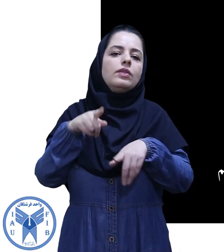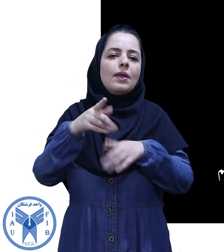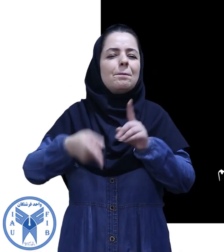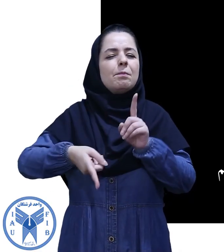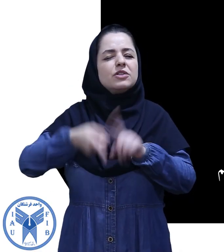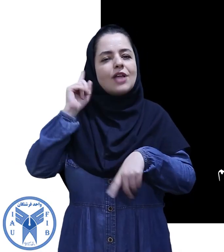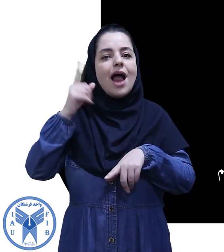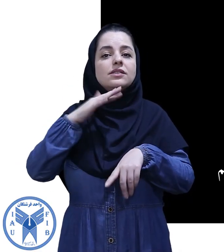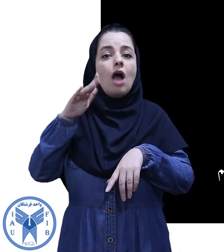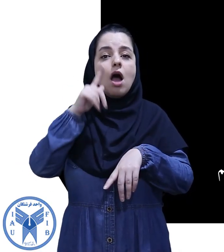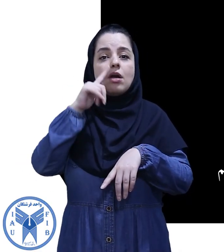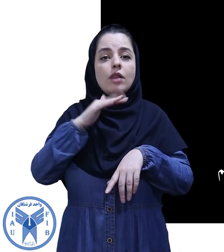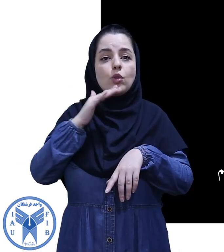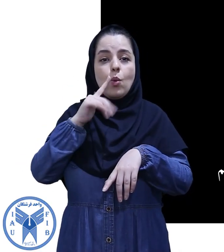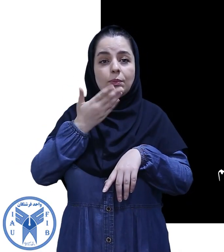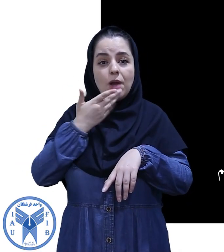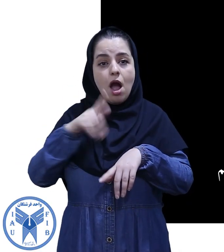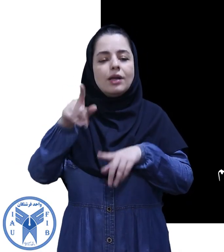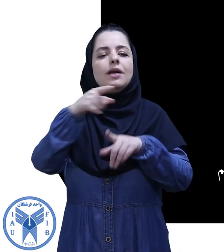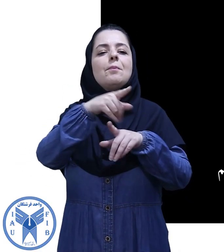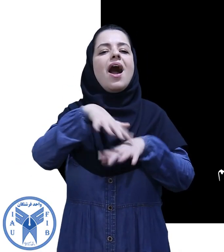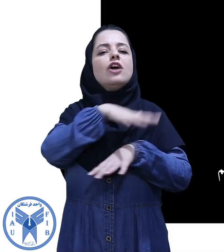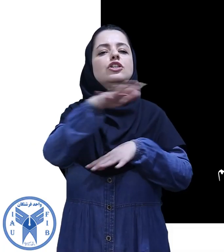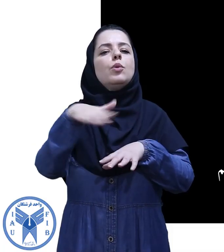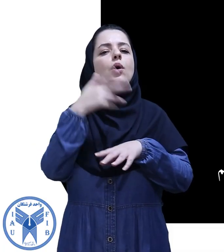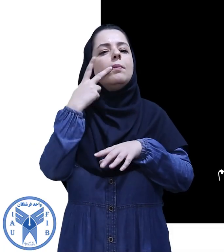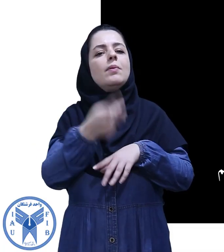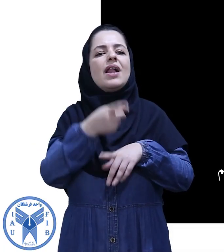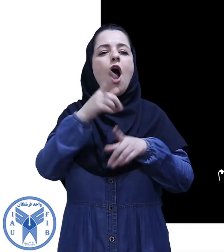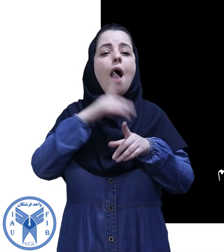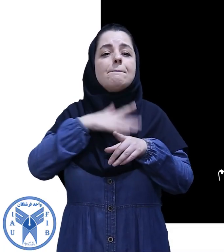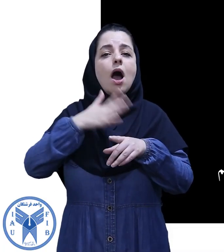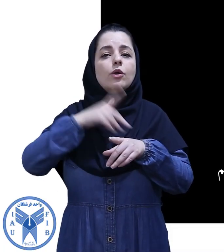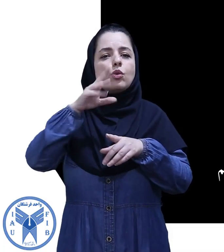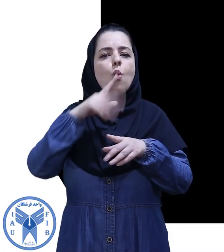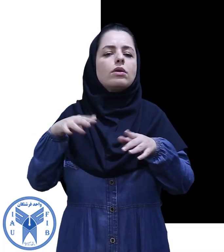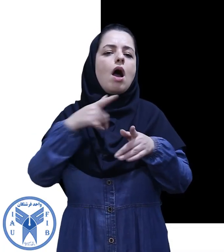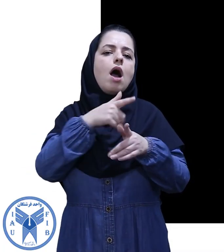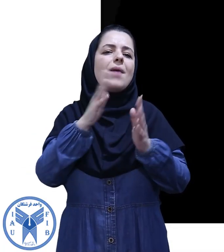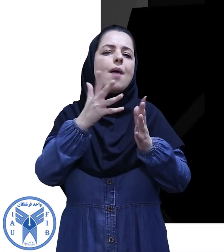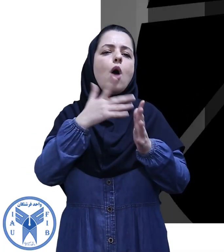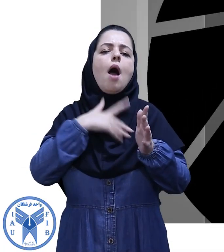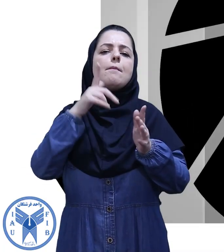So most of the cyanotypes we see in collections tend to be done by amateurs.